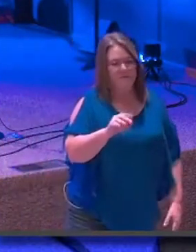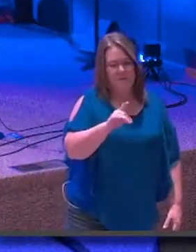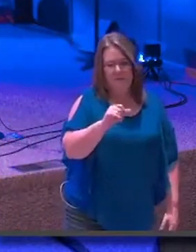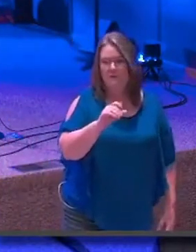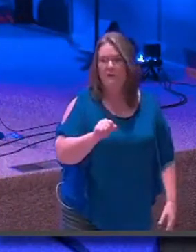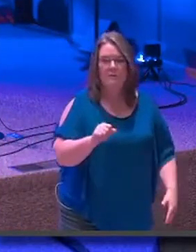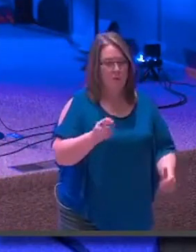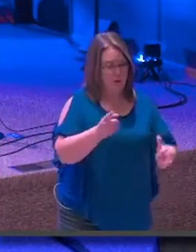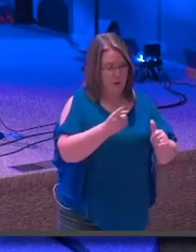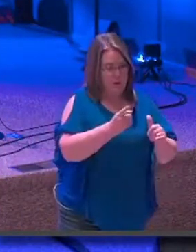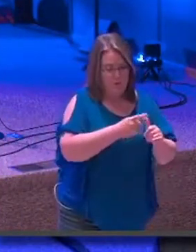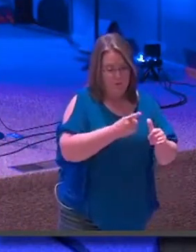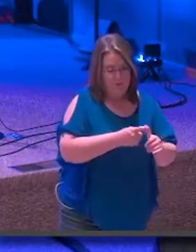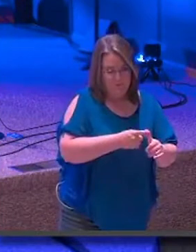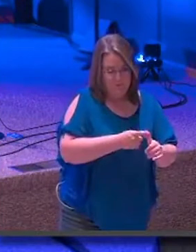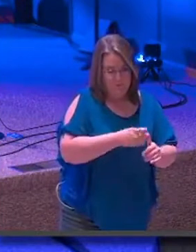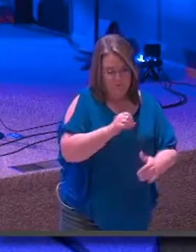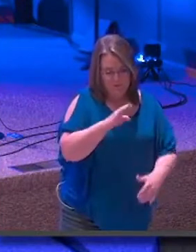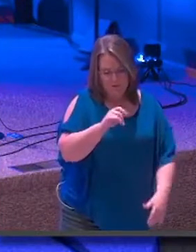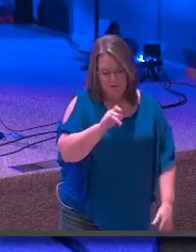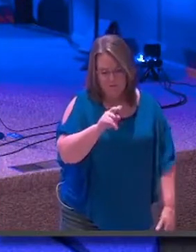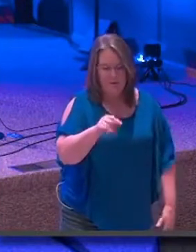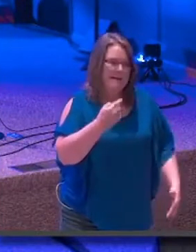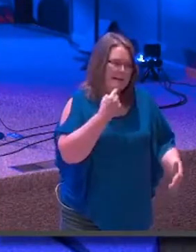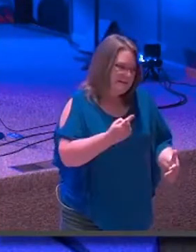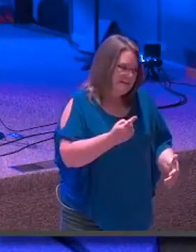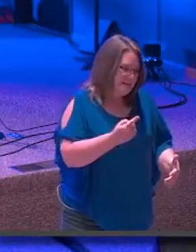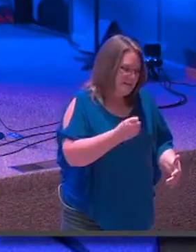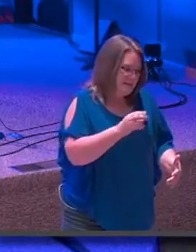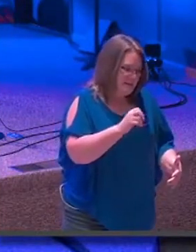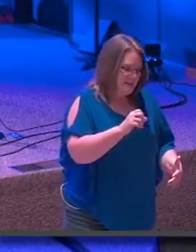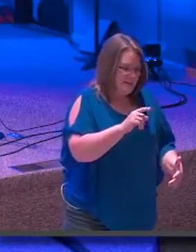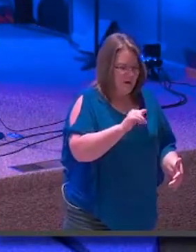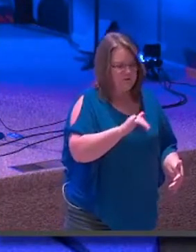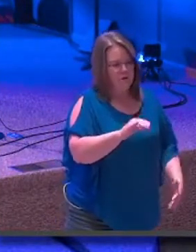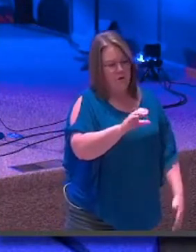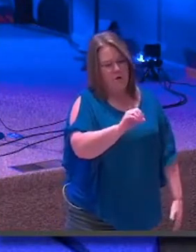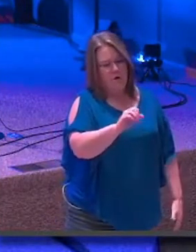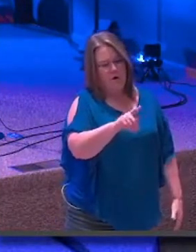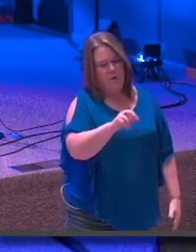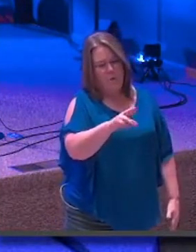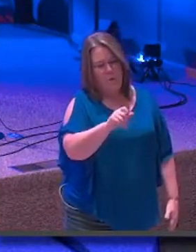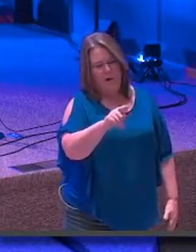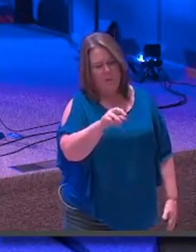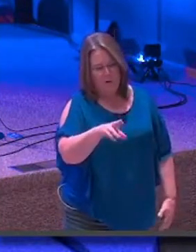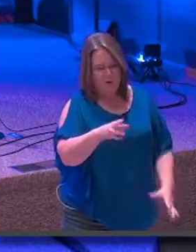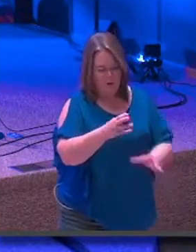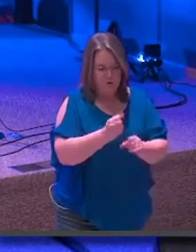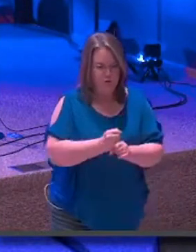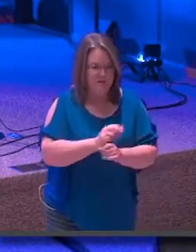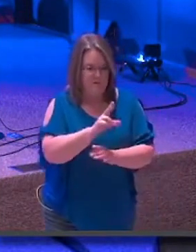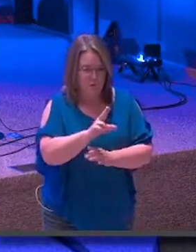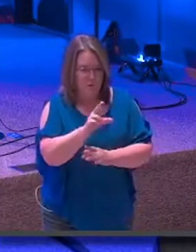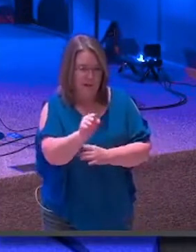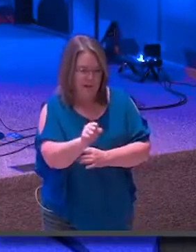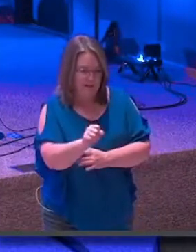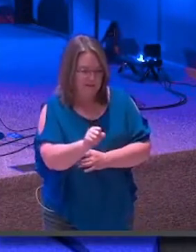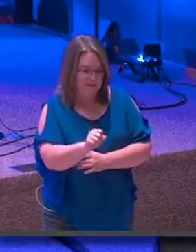conscientious objector, although he says conscientious cooperator, to receive the U.S. Medal of